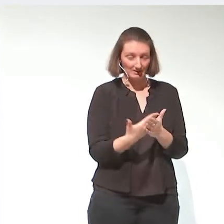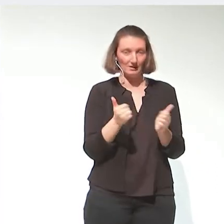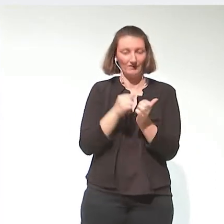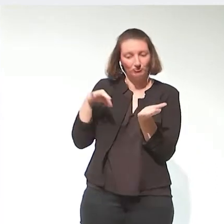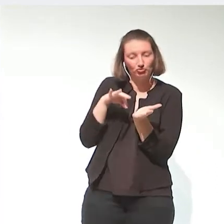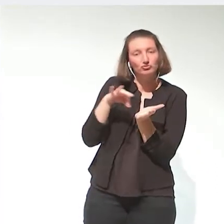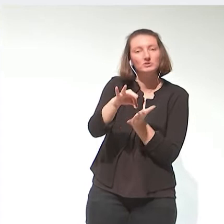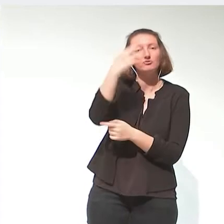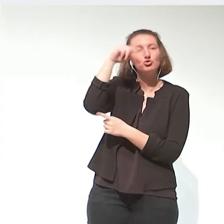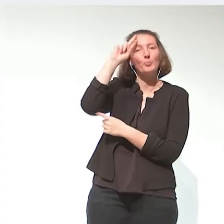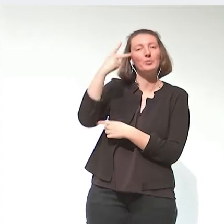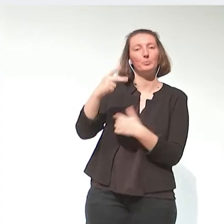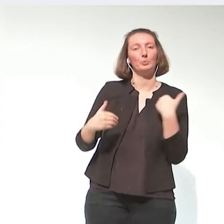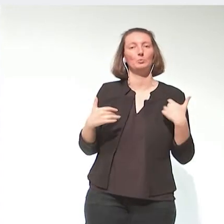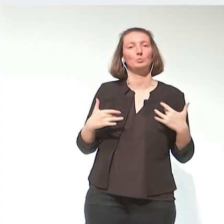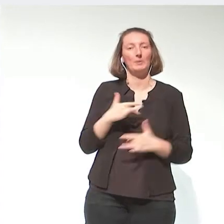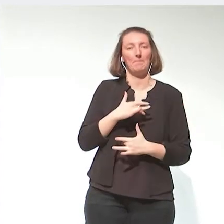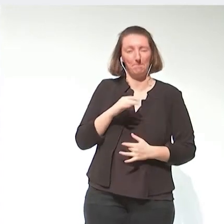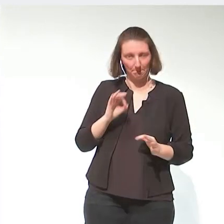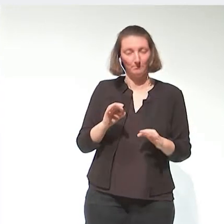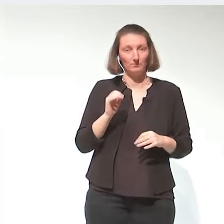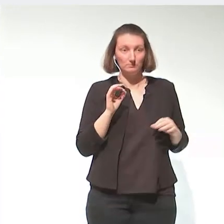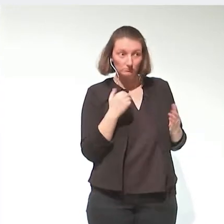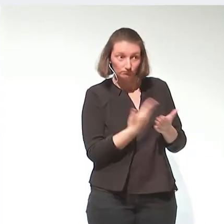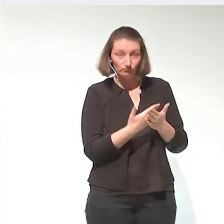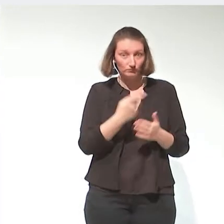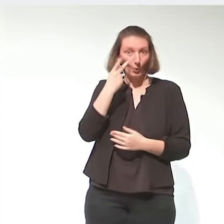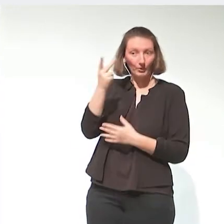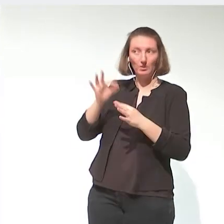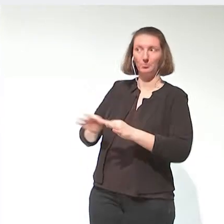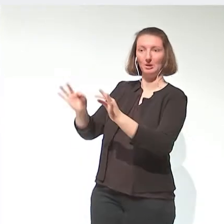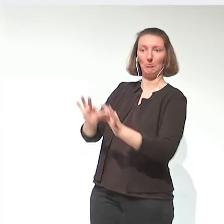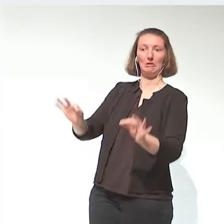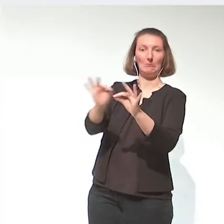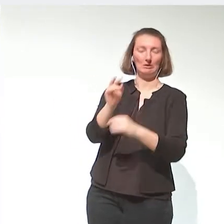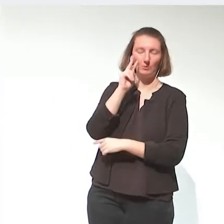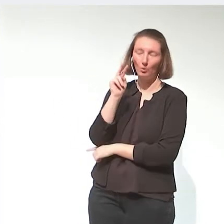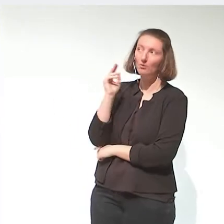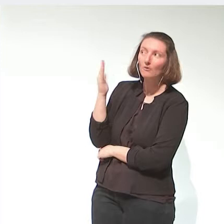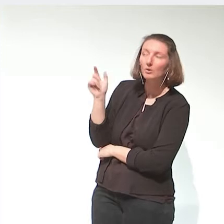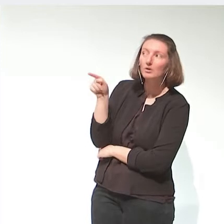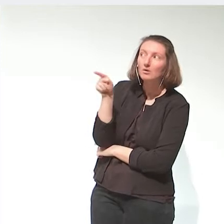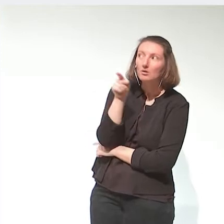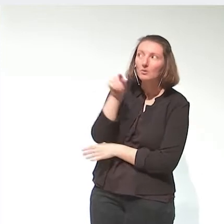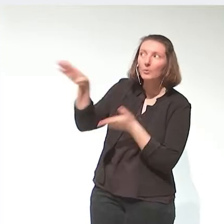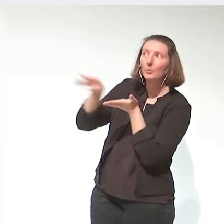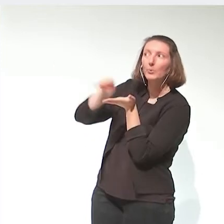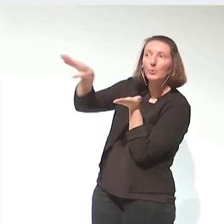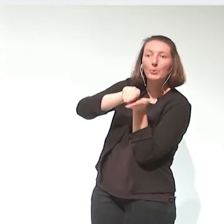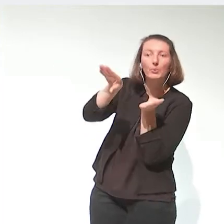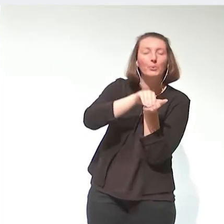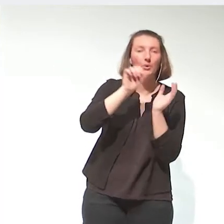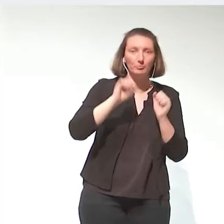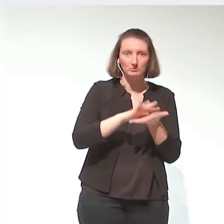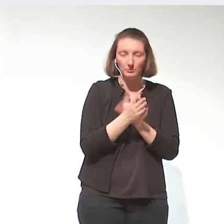European Disability Directive, we learn from other countries, but thanks to civil